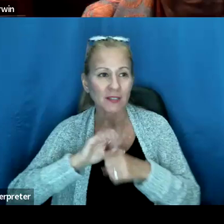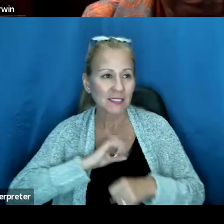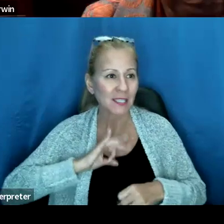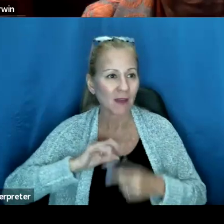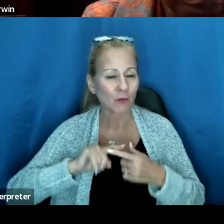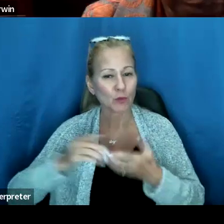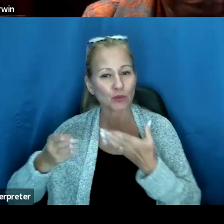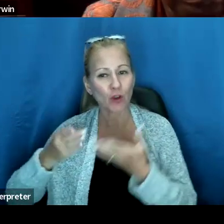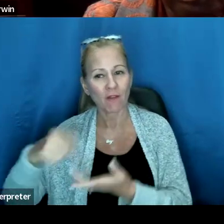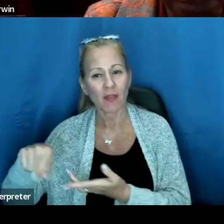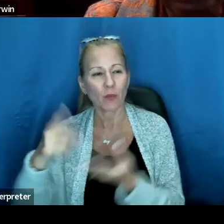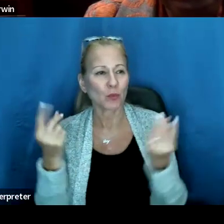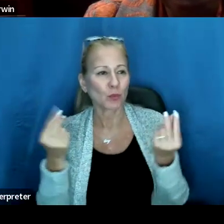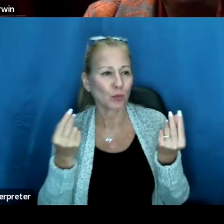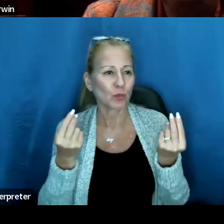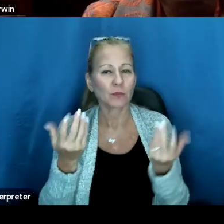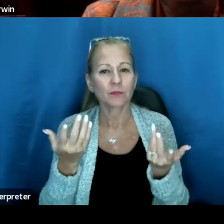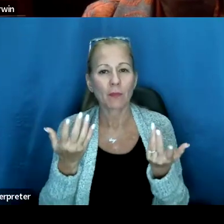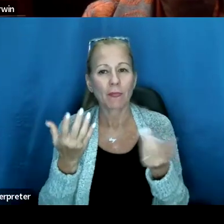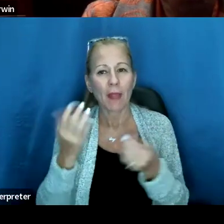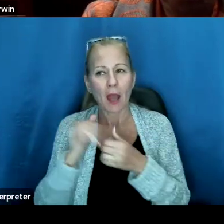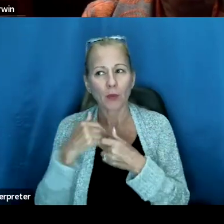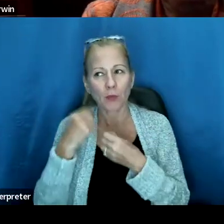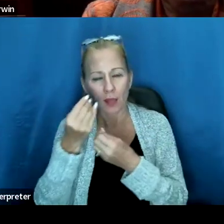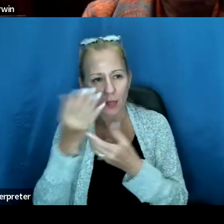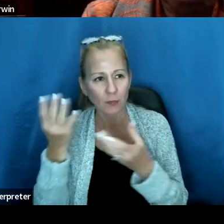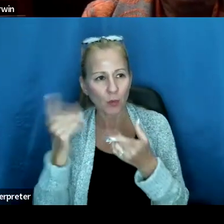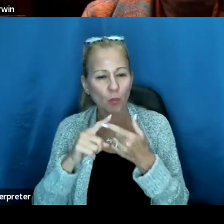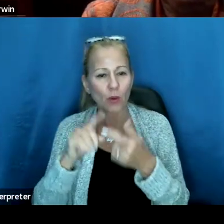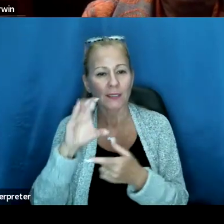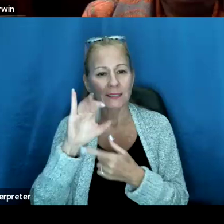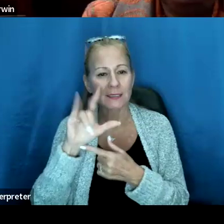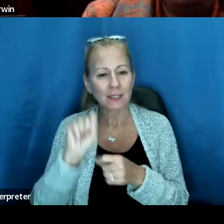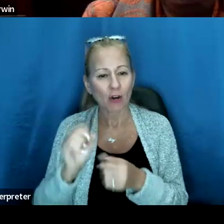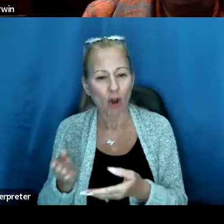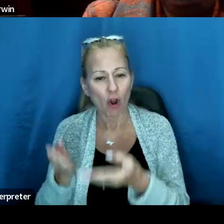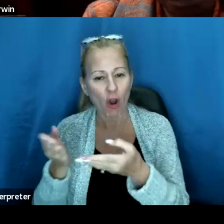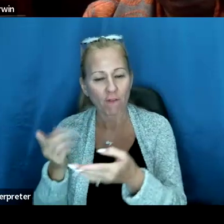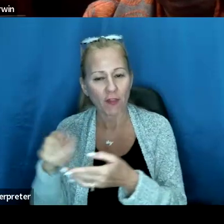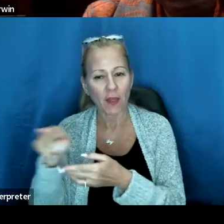able to serve them? In other words, letting them know what CILs can offer